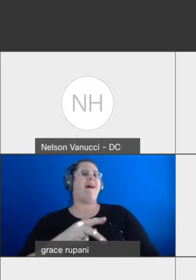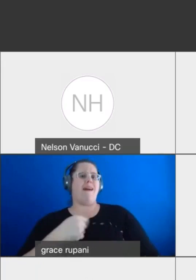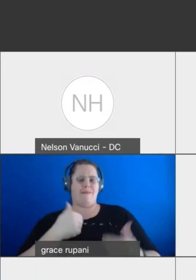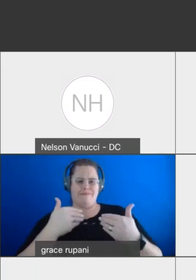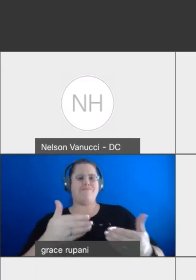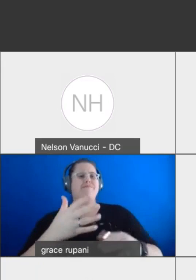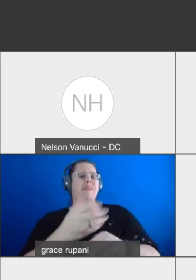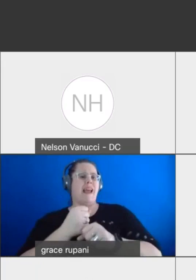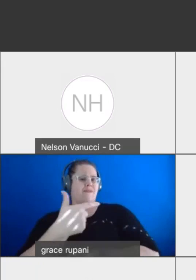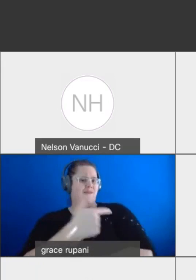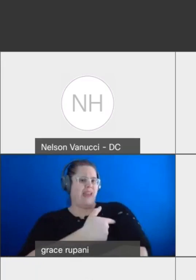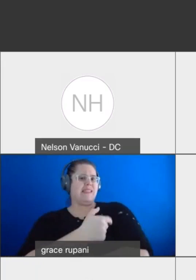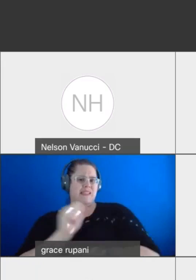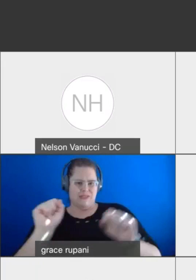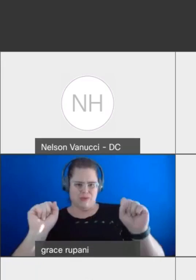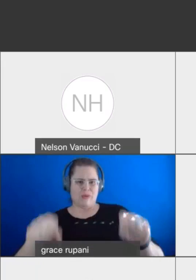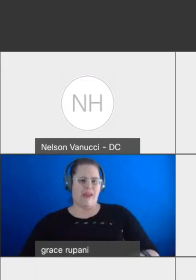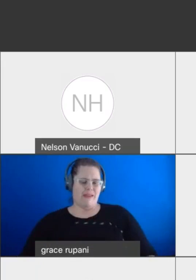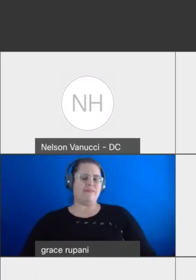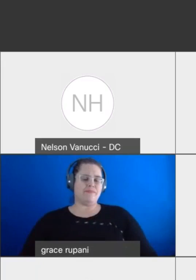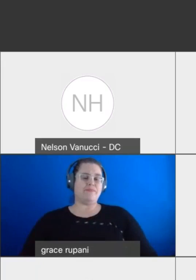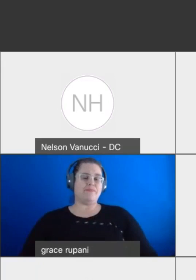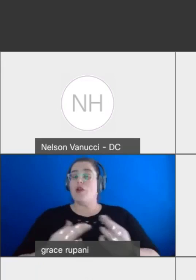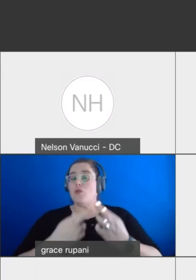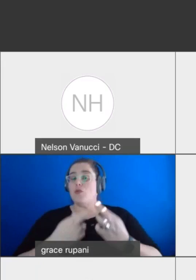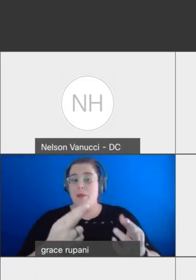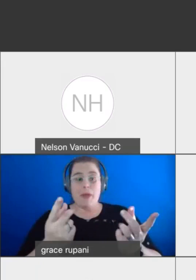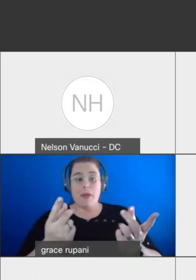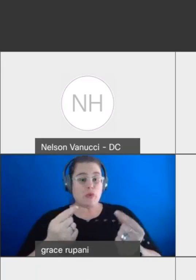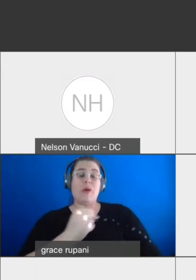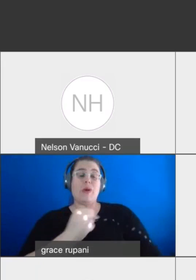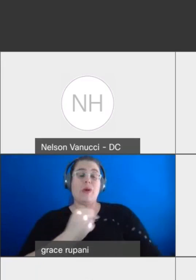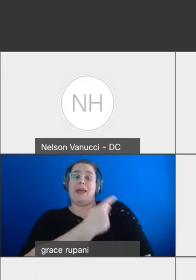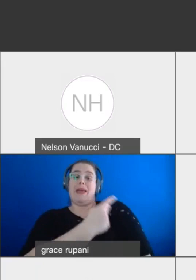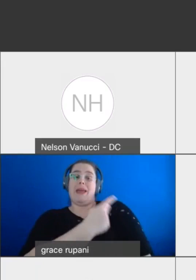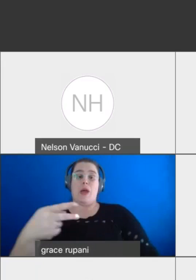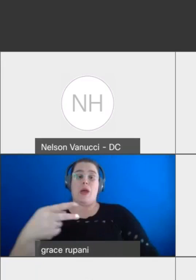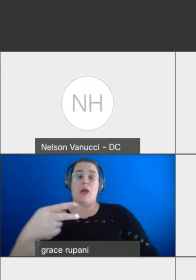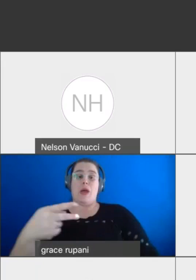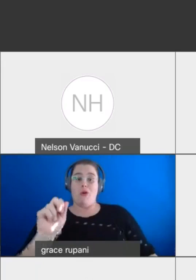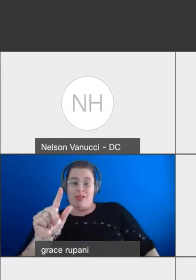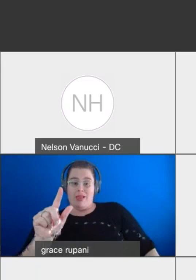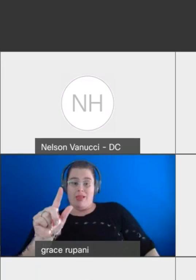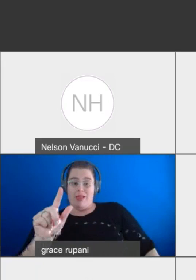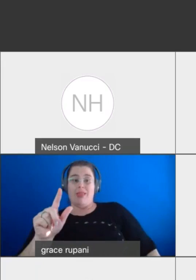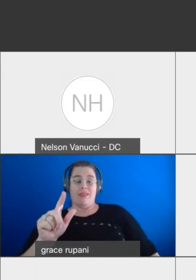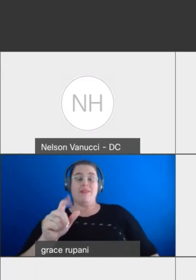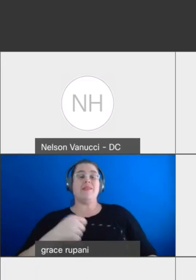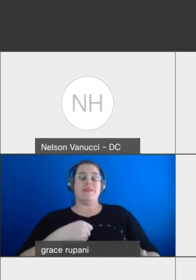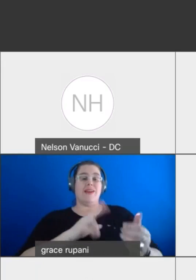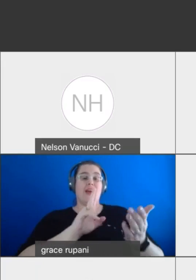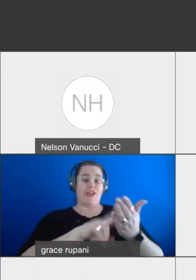What I would recommend is that you log in, and every place you are eligible to register, that you